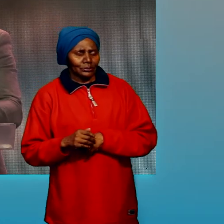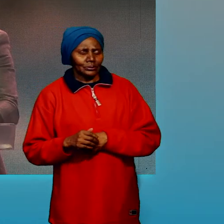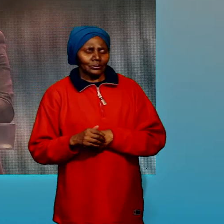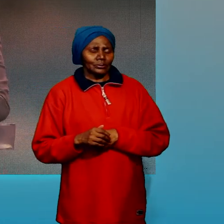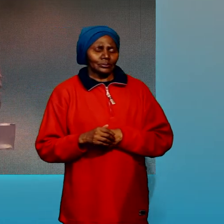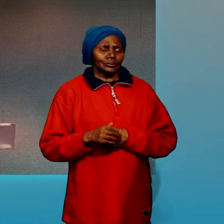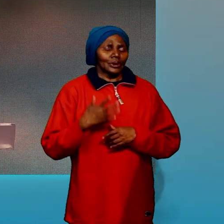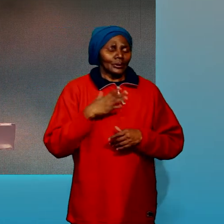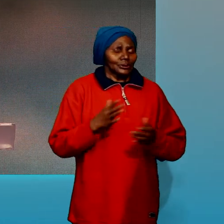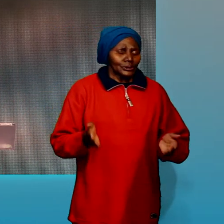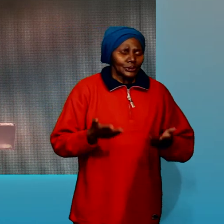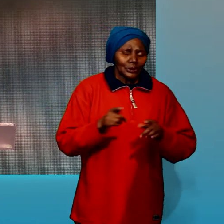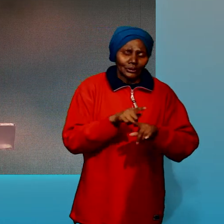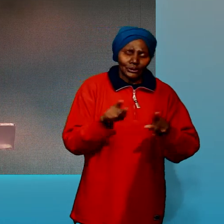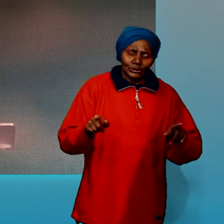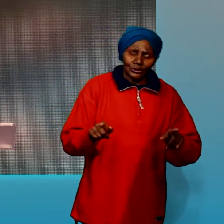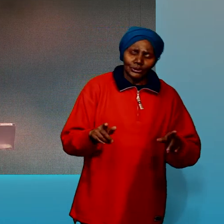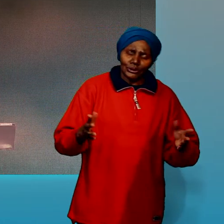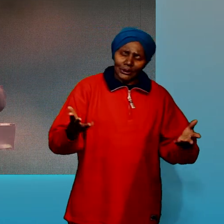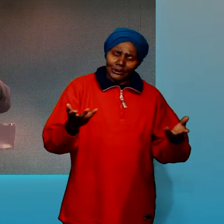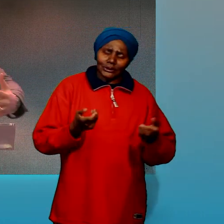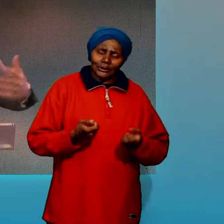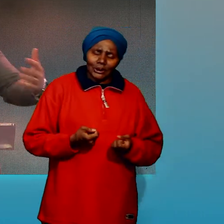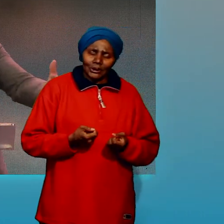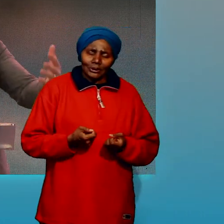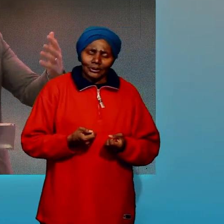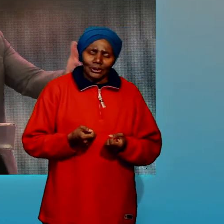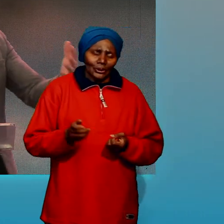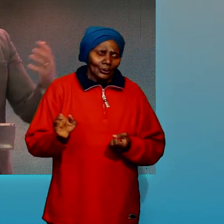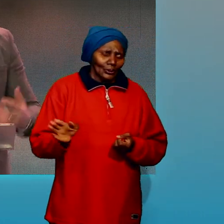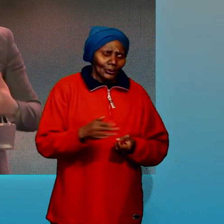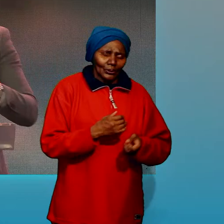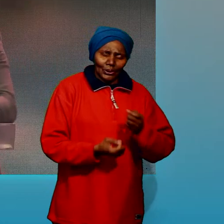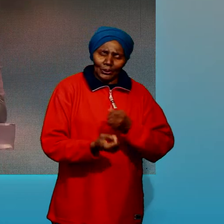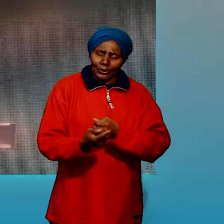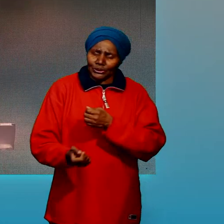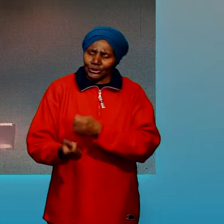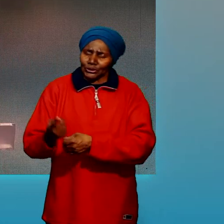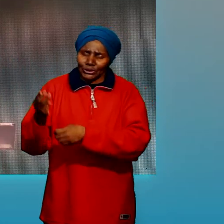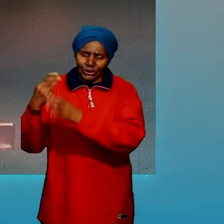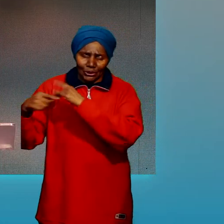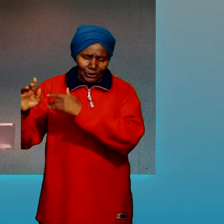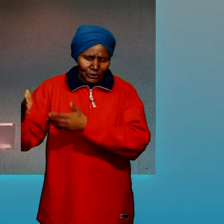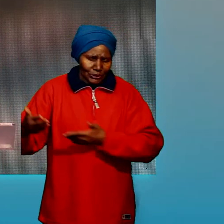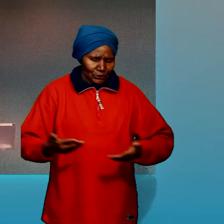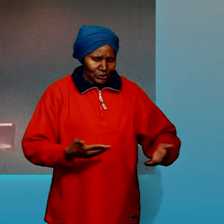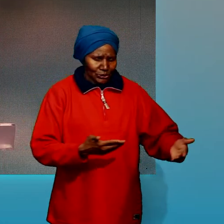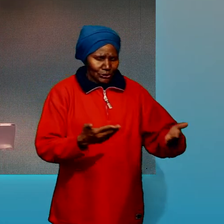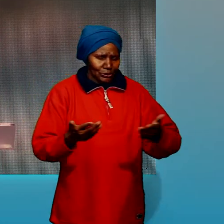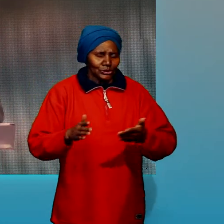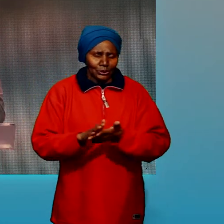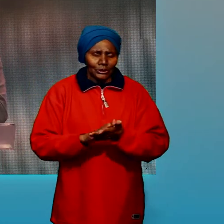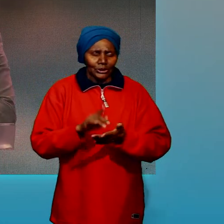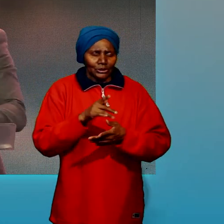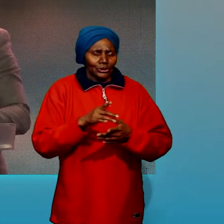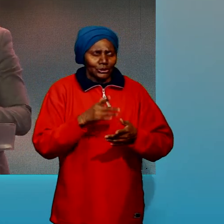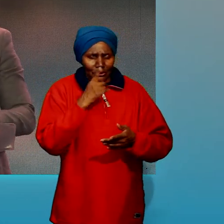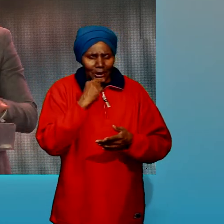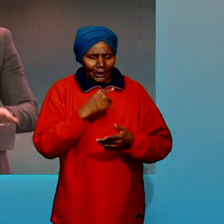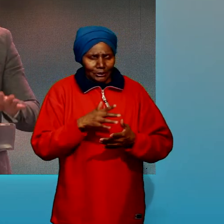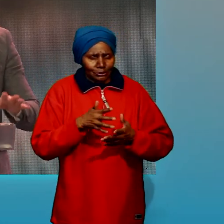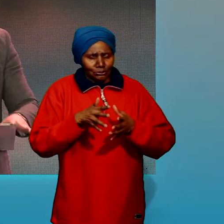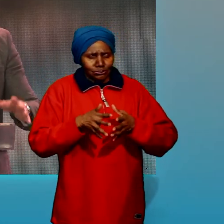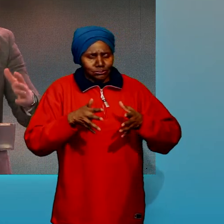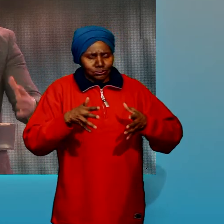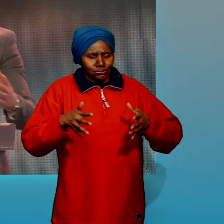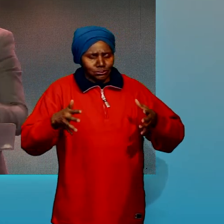I want to encourage you to always embrace every opportunity that God gives you to bear fruit for his kingdom. Never